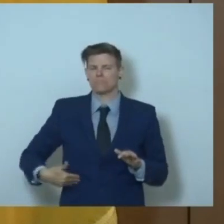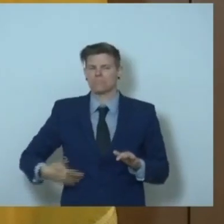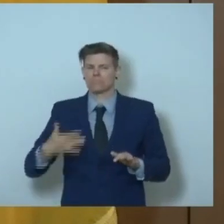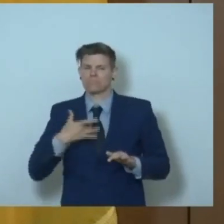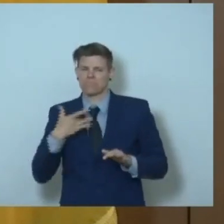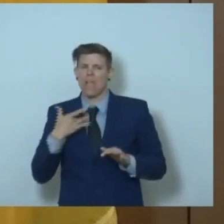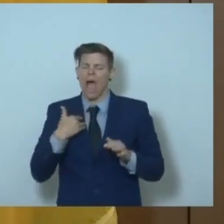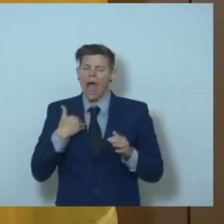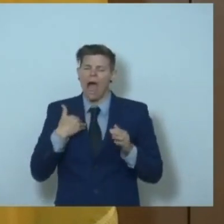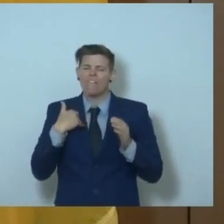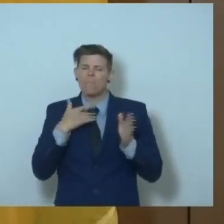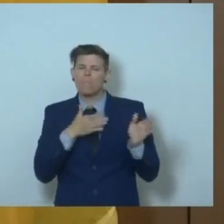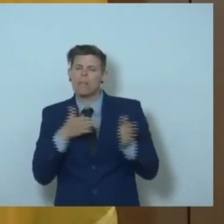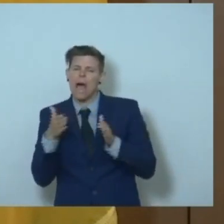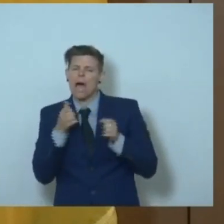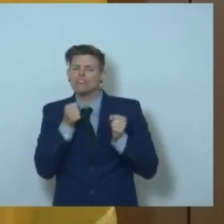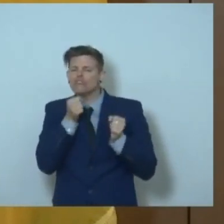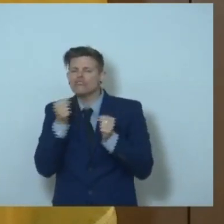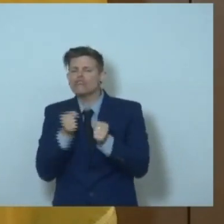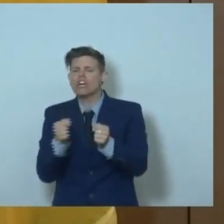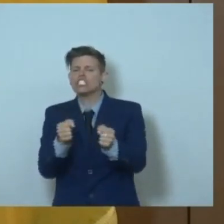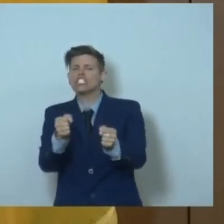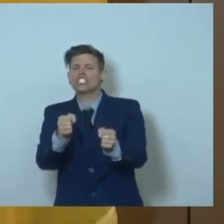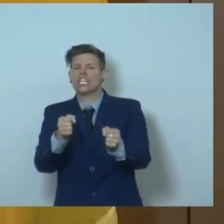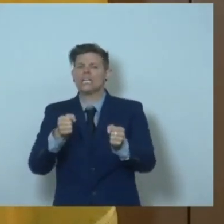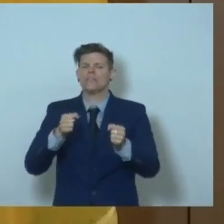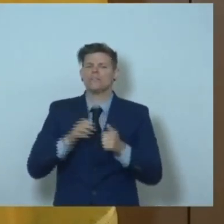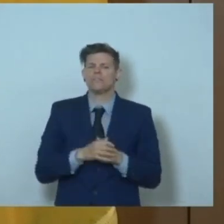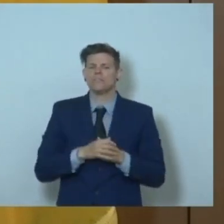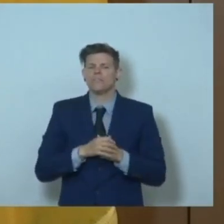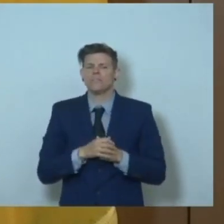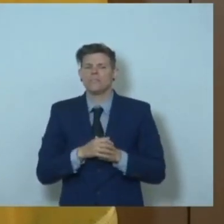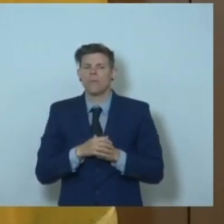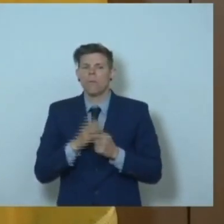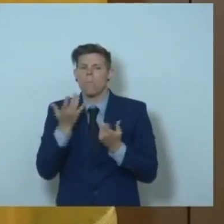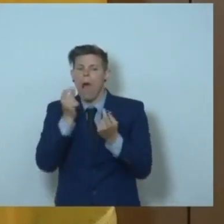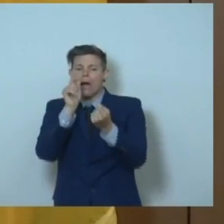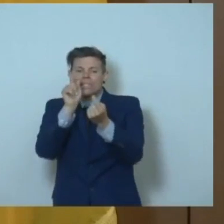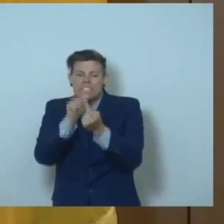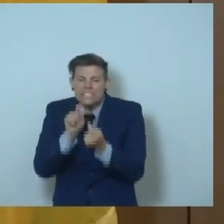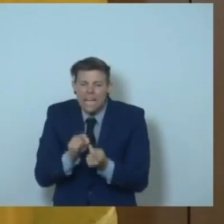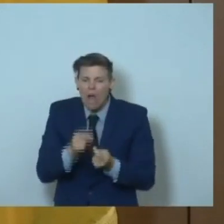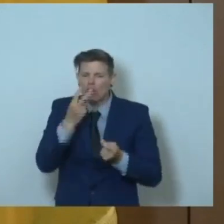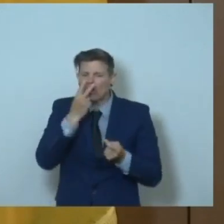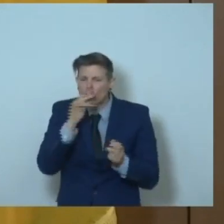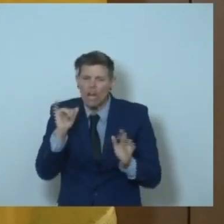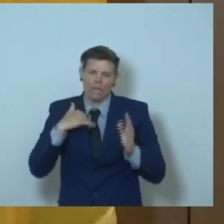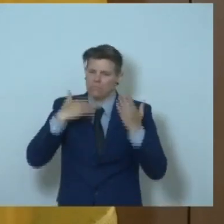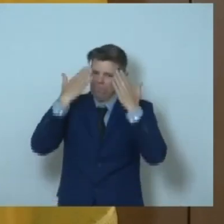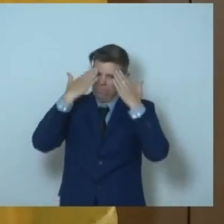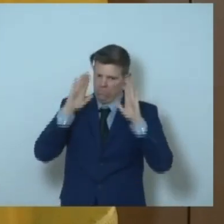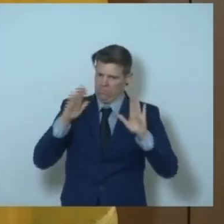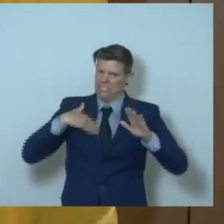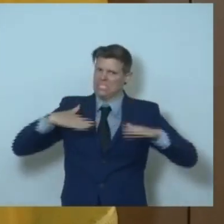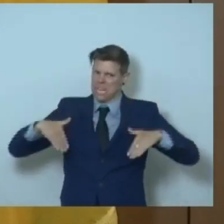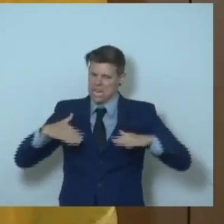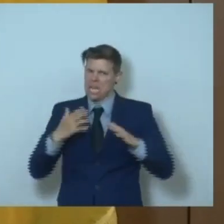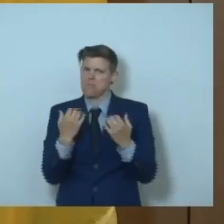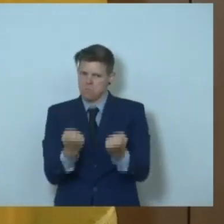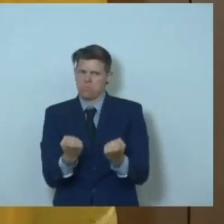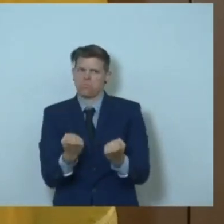call. I'm reluctant to tell you exactly what is in it because we have created a dynamic, which I'm proud